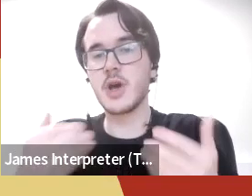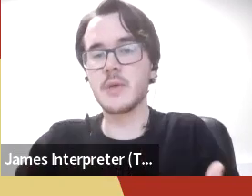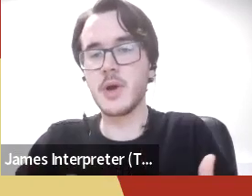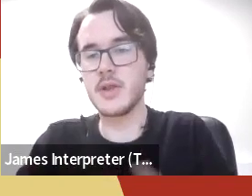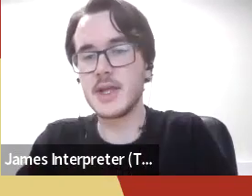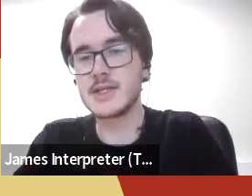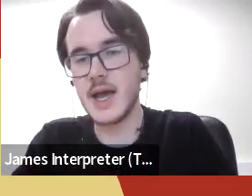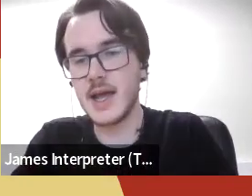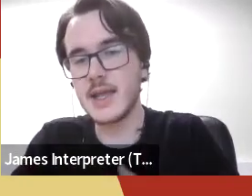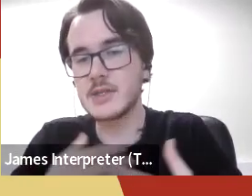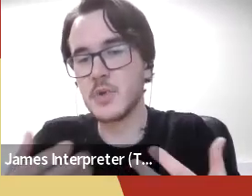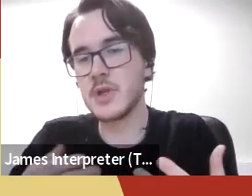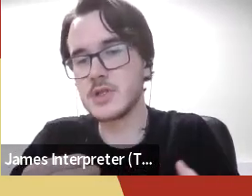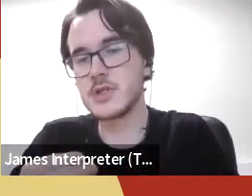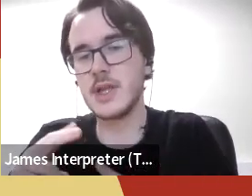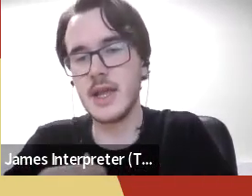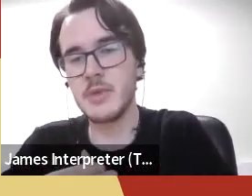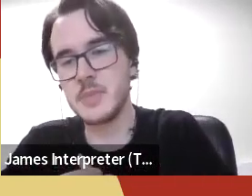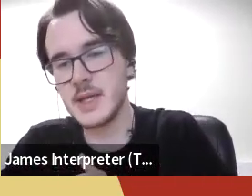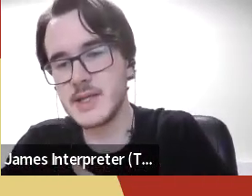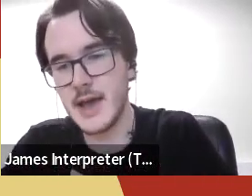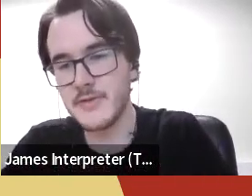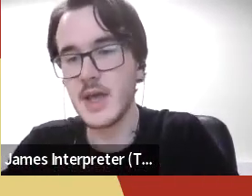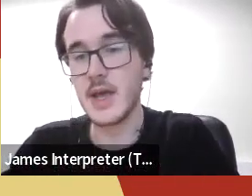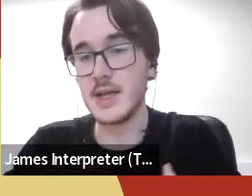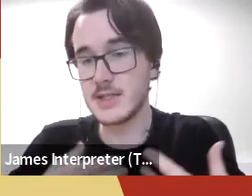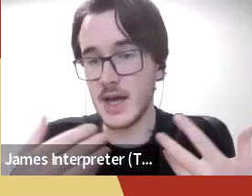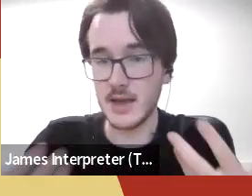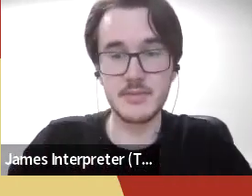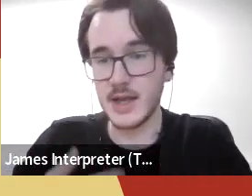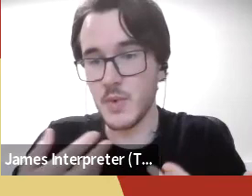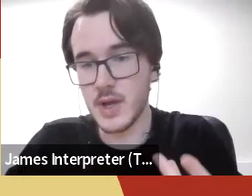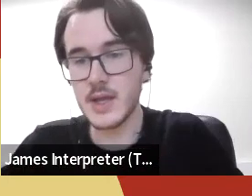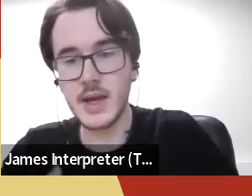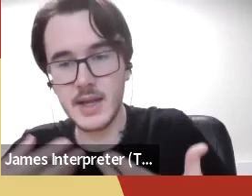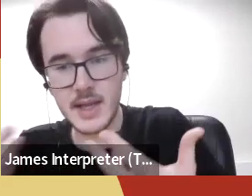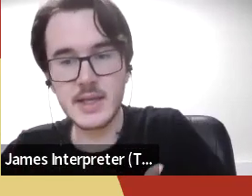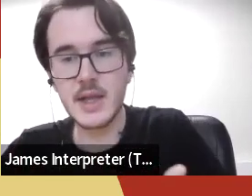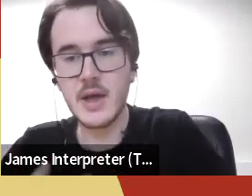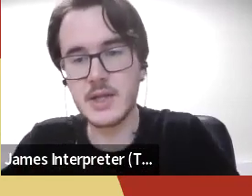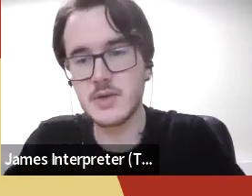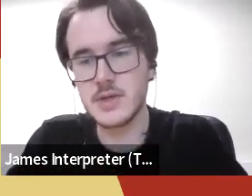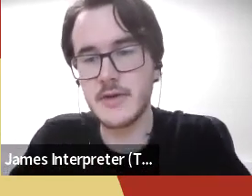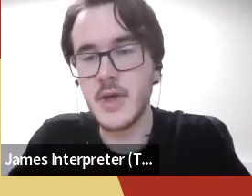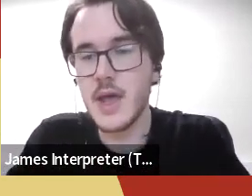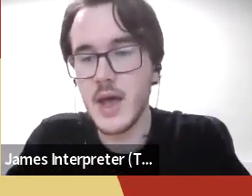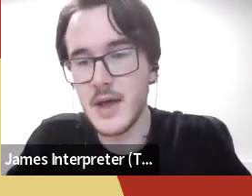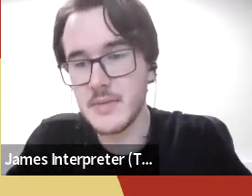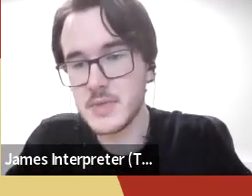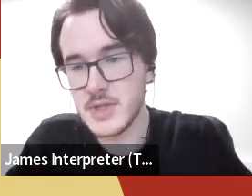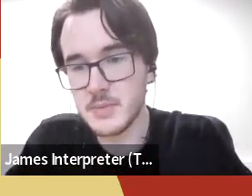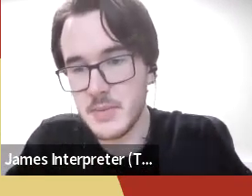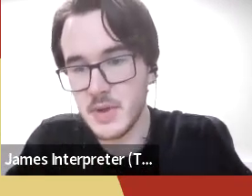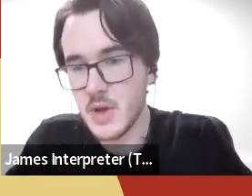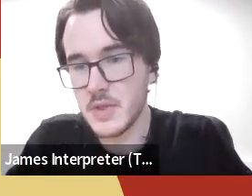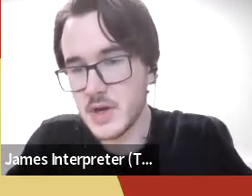yeah, so talk about the things that I like. It's more than just the label of being deaf. It's, I like walking, I like eating, all that sort of stuff.